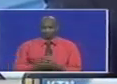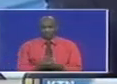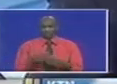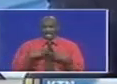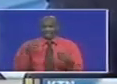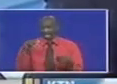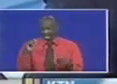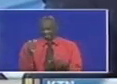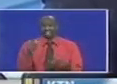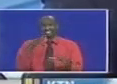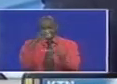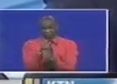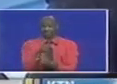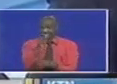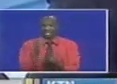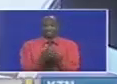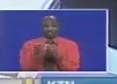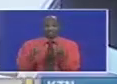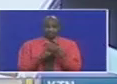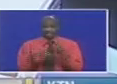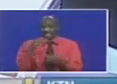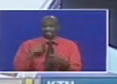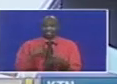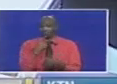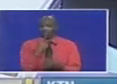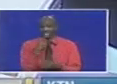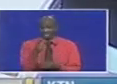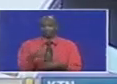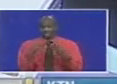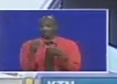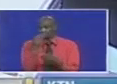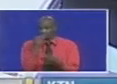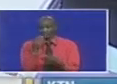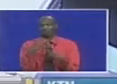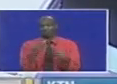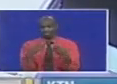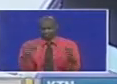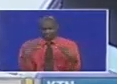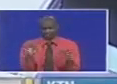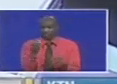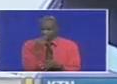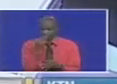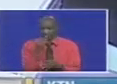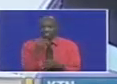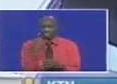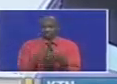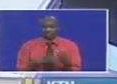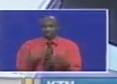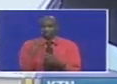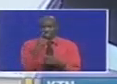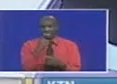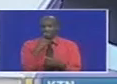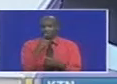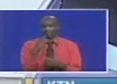who are supporting us in Turkana, giving relief supplies. We have 153 people who